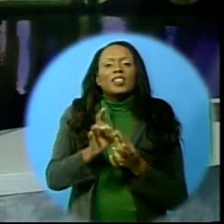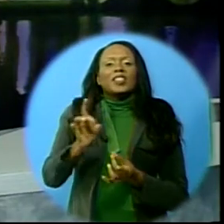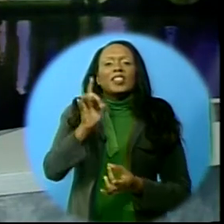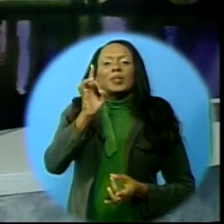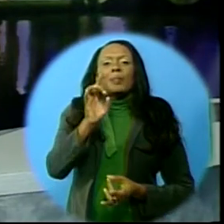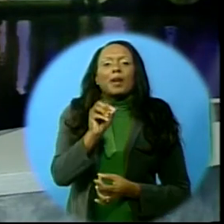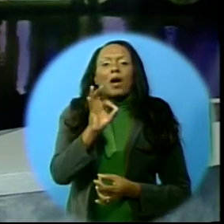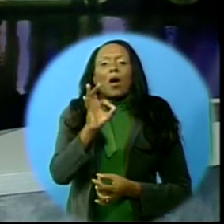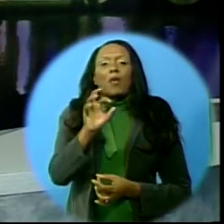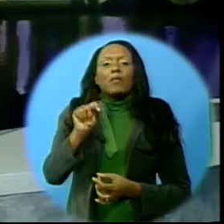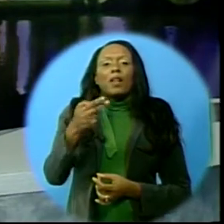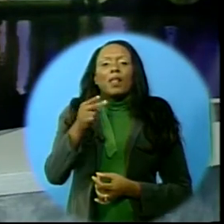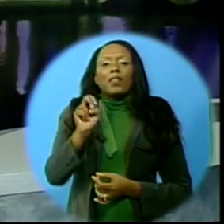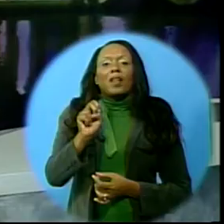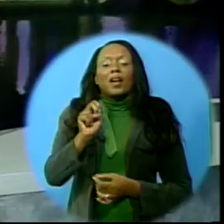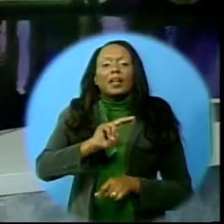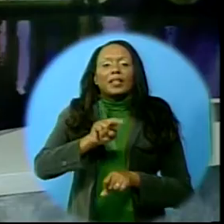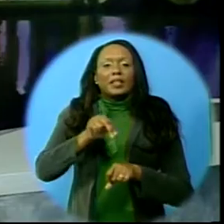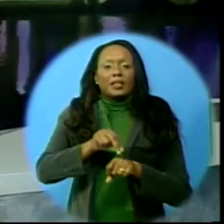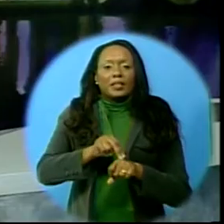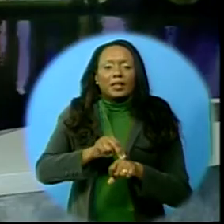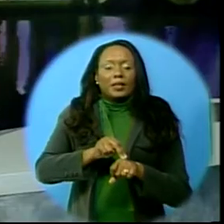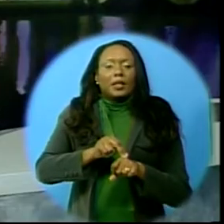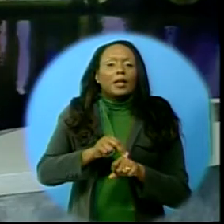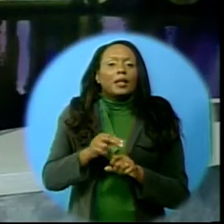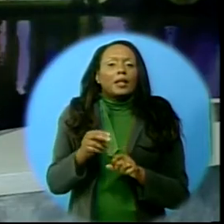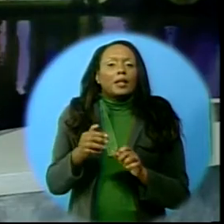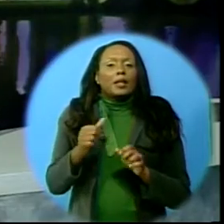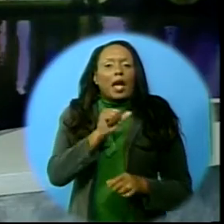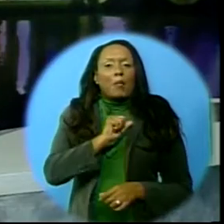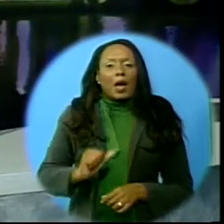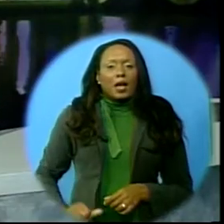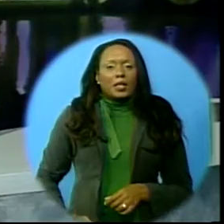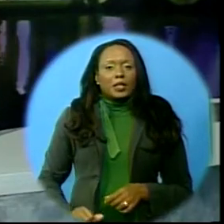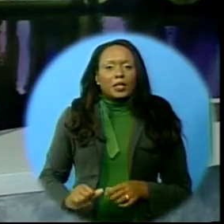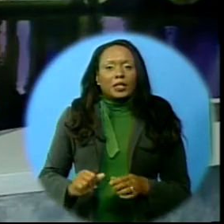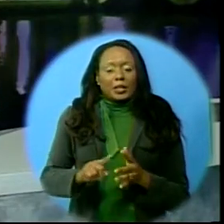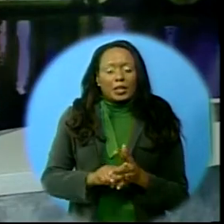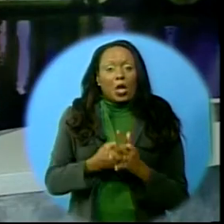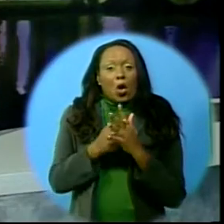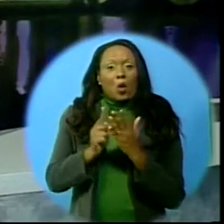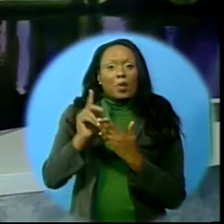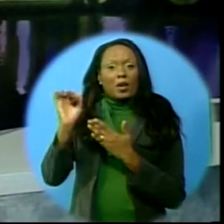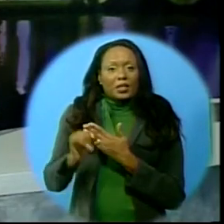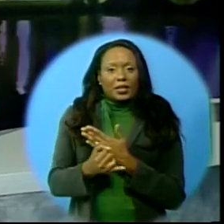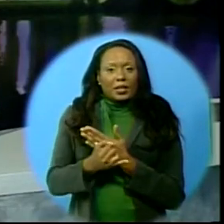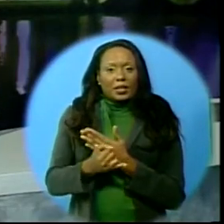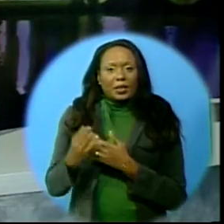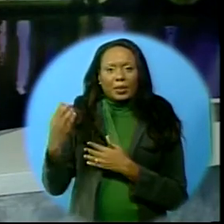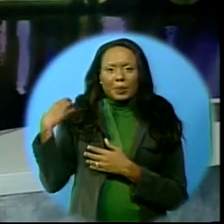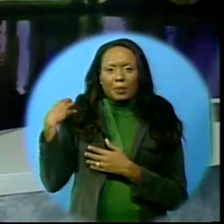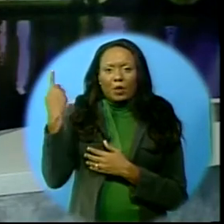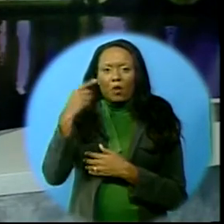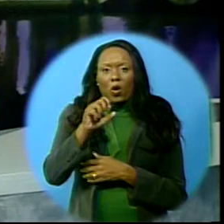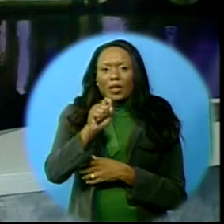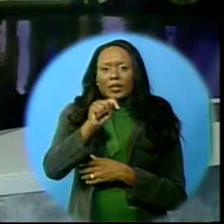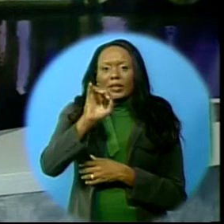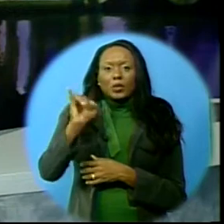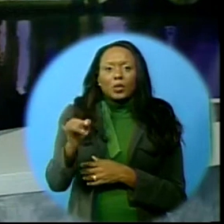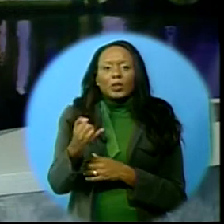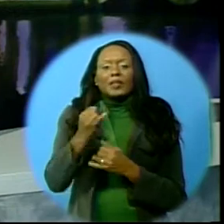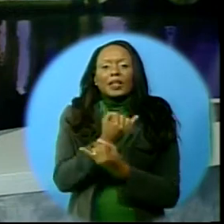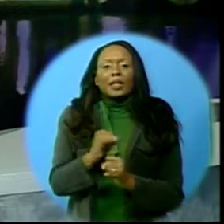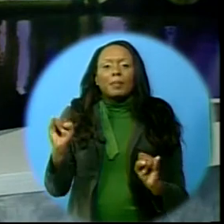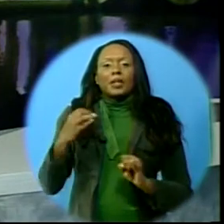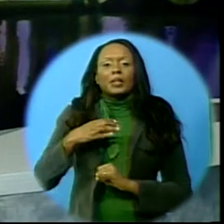selected and work has already started on their project. While not letting the cat out of the bag, chairperson of the St. Joseph